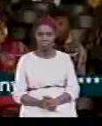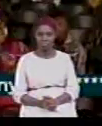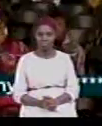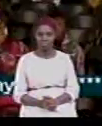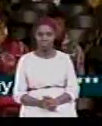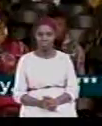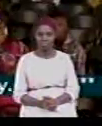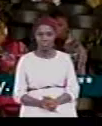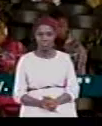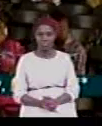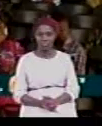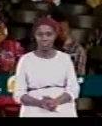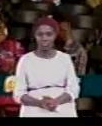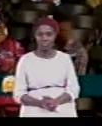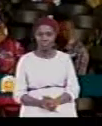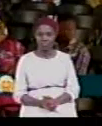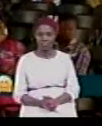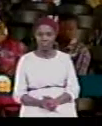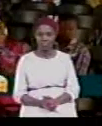Yes.